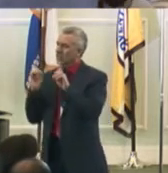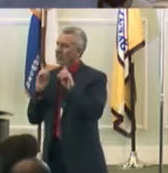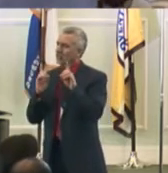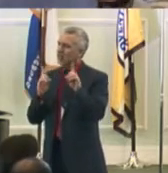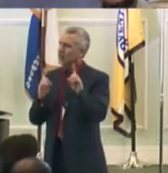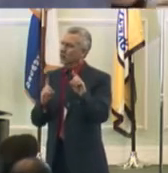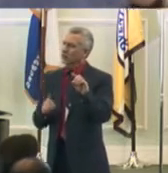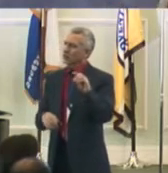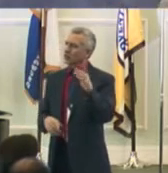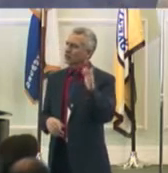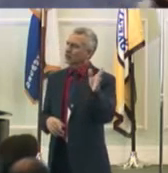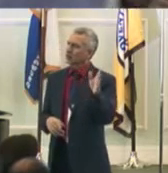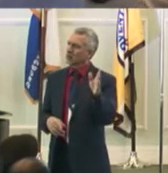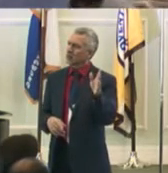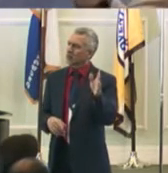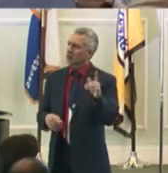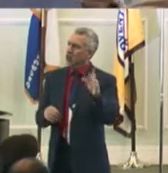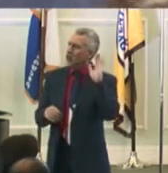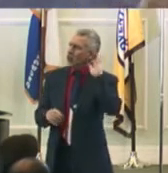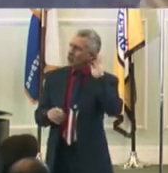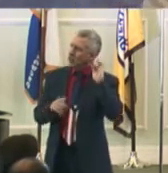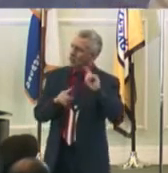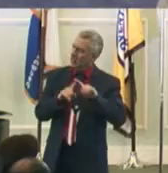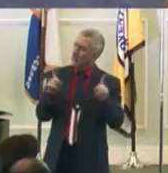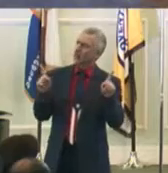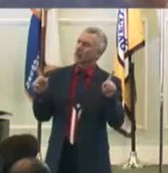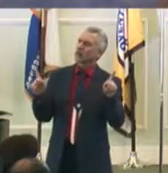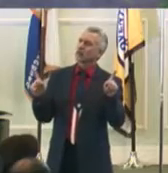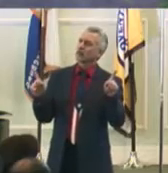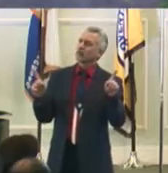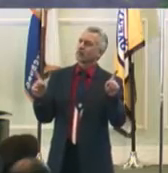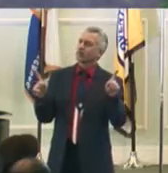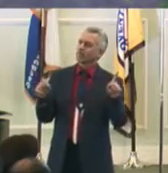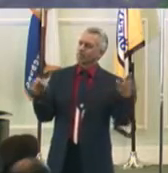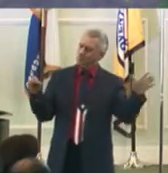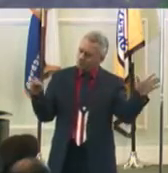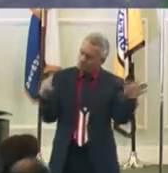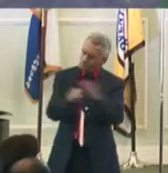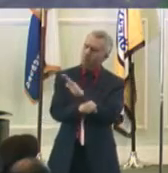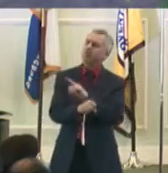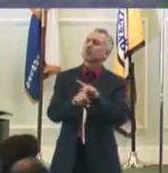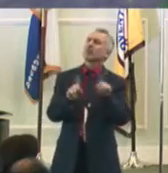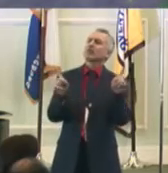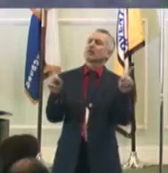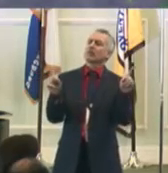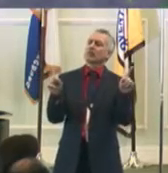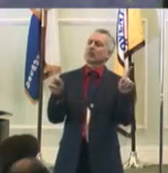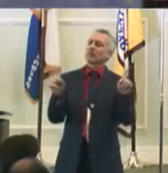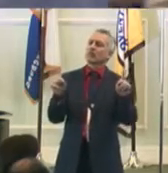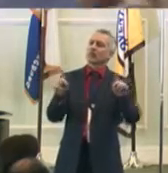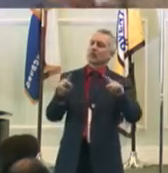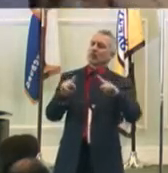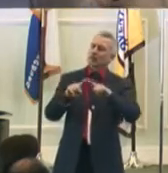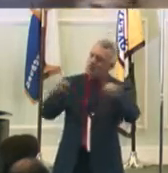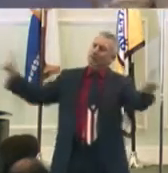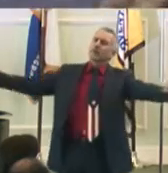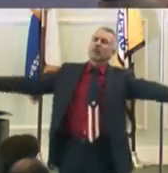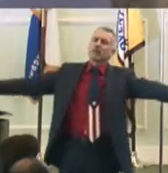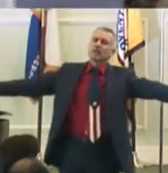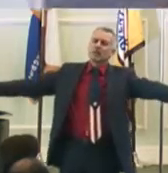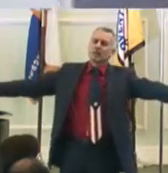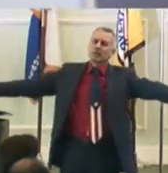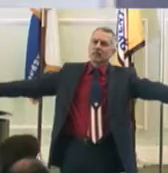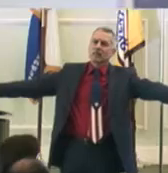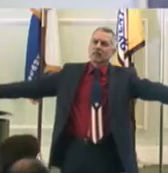ask. It wasn't just a little different. It was completely different. So much so the disciples just thought if they could pray